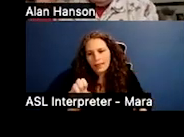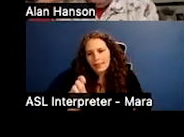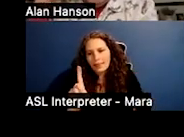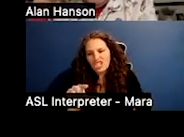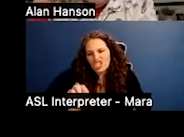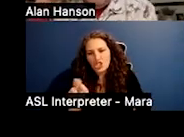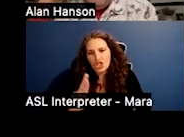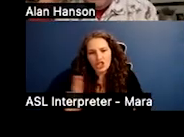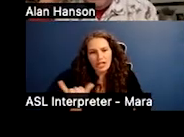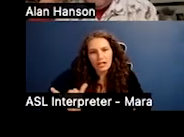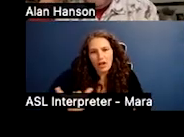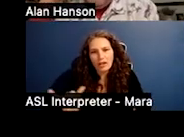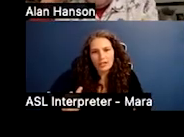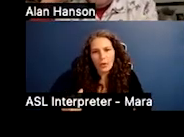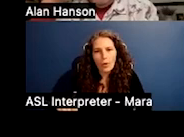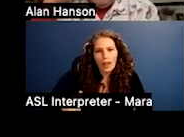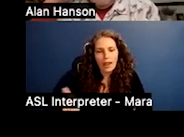And again, much like the